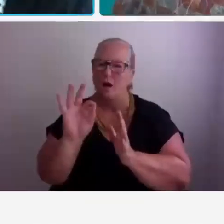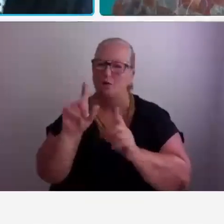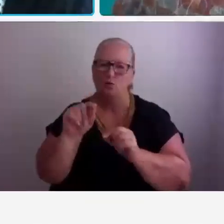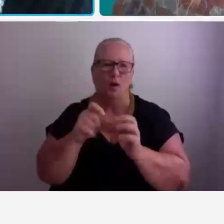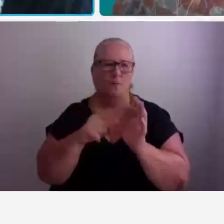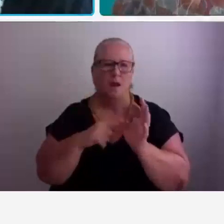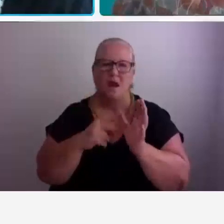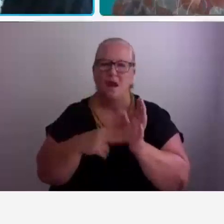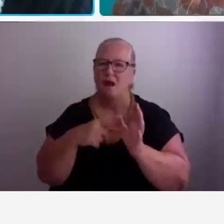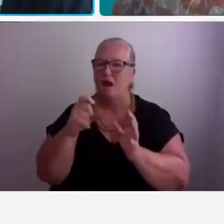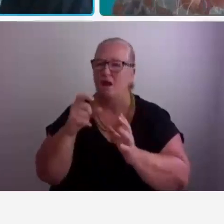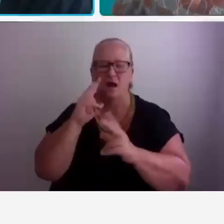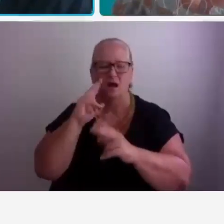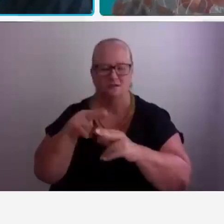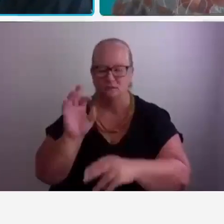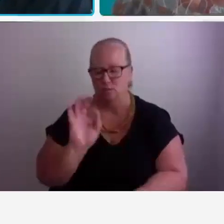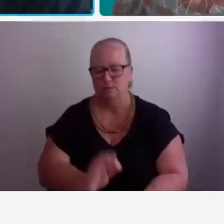ANAC assessors.